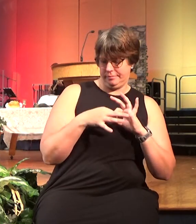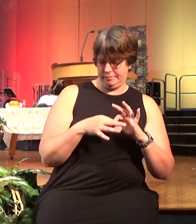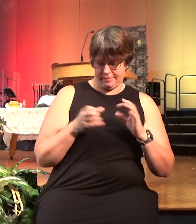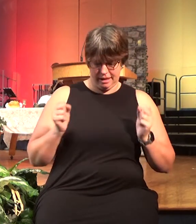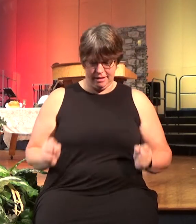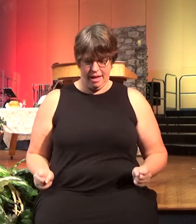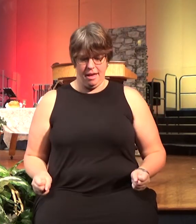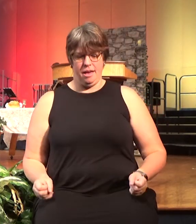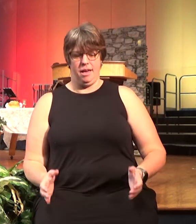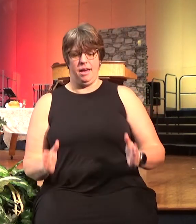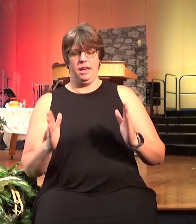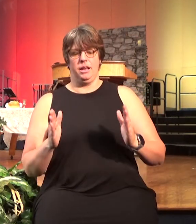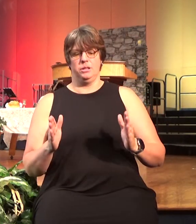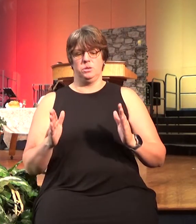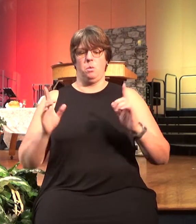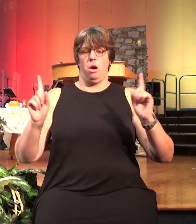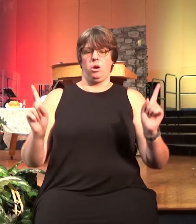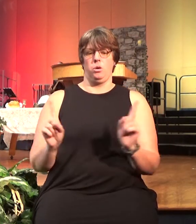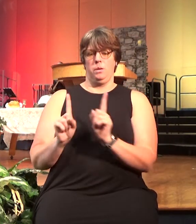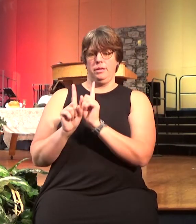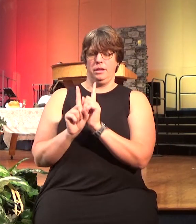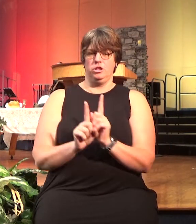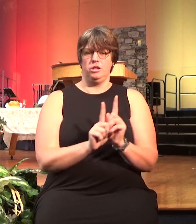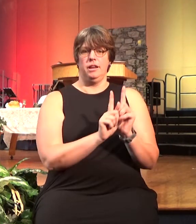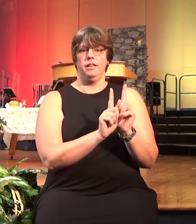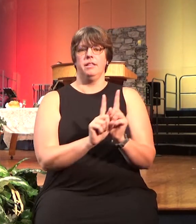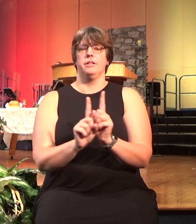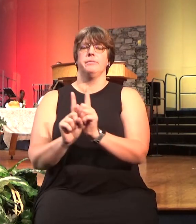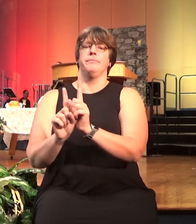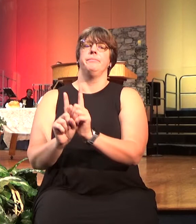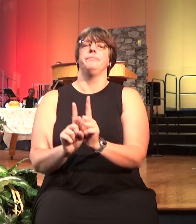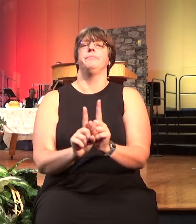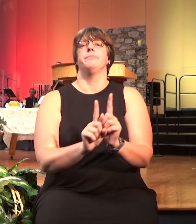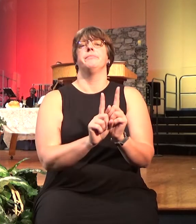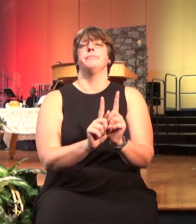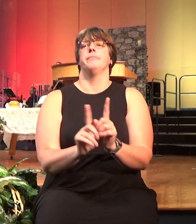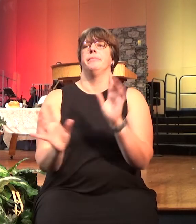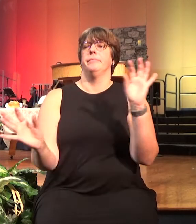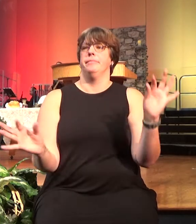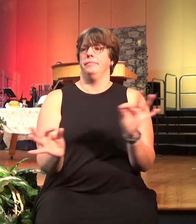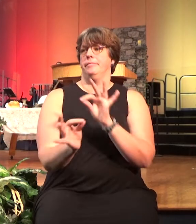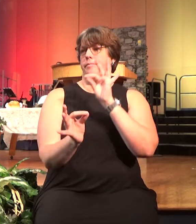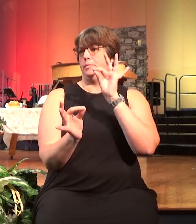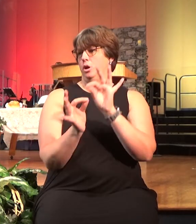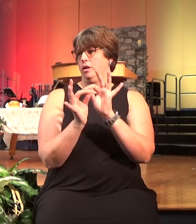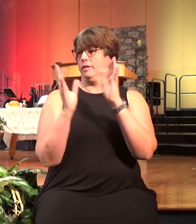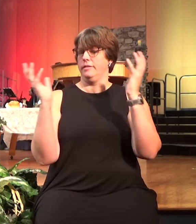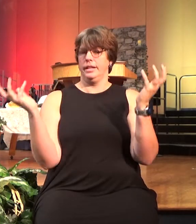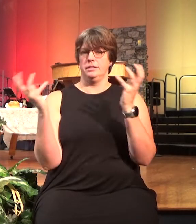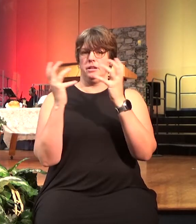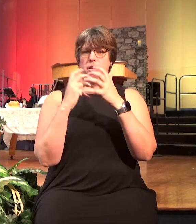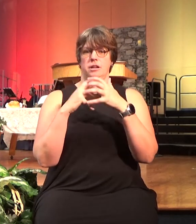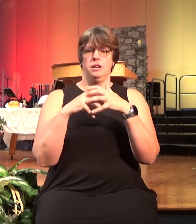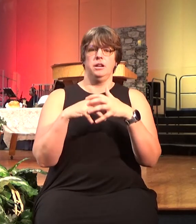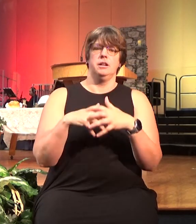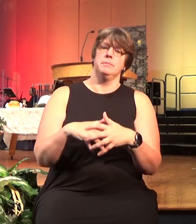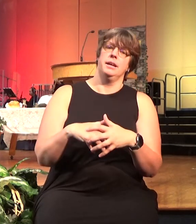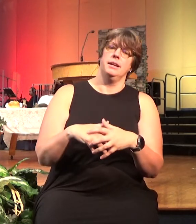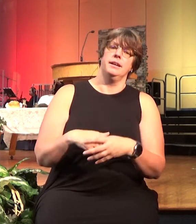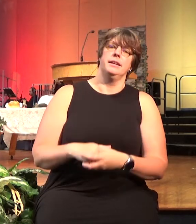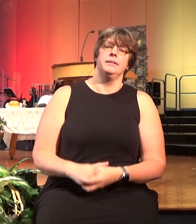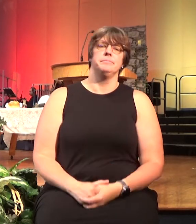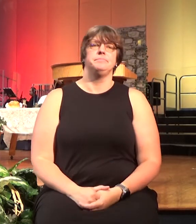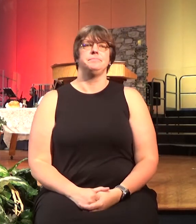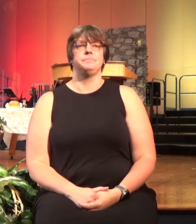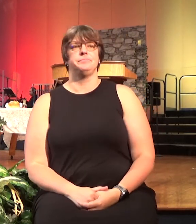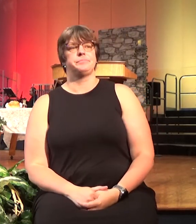of our Adventure in Faith. It's going to be a beautiful Adventure in Faith. And this Wednesday night at 7 p.m., you can watch our Wednesday night Insight. There's